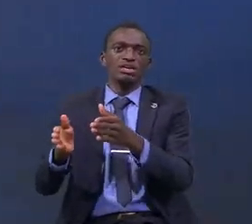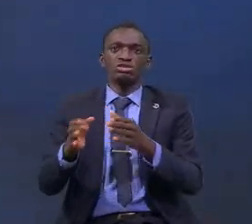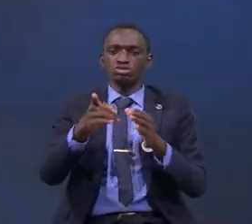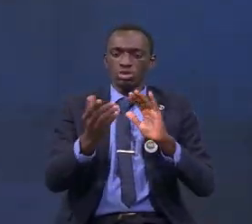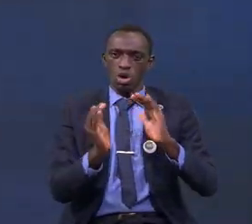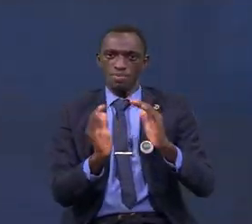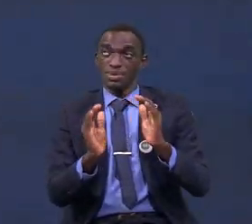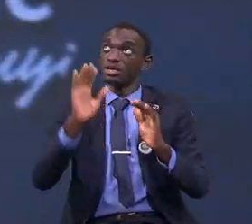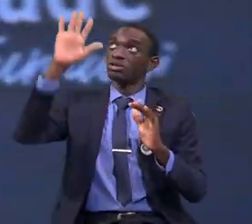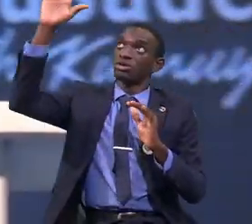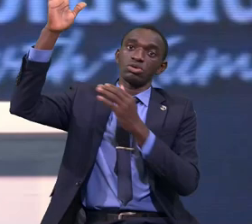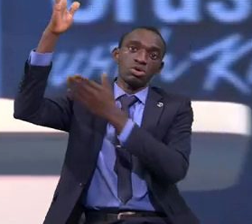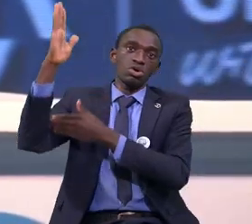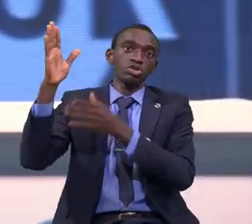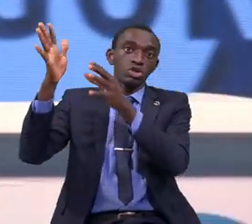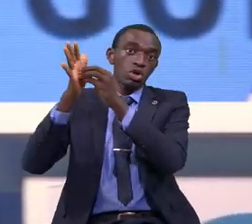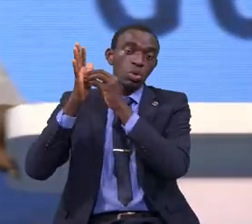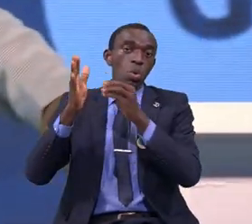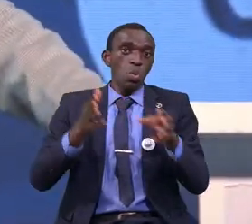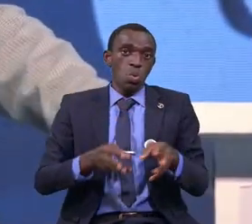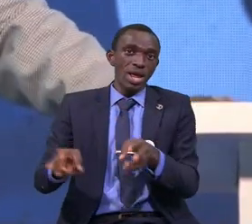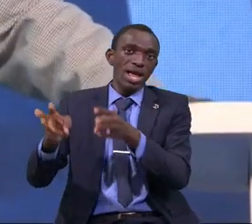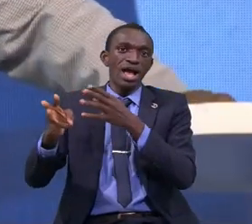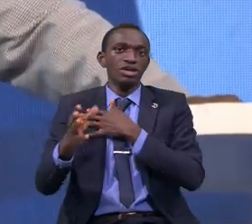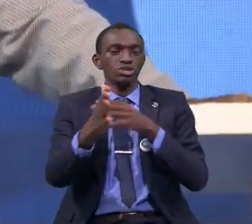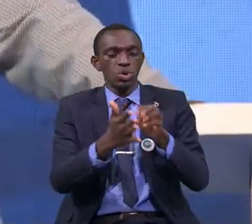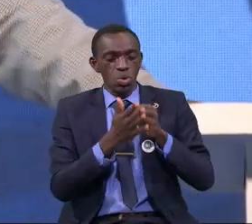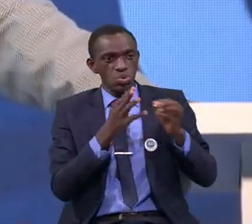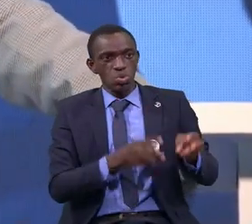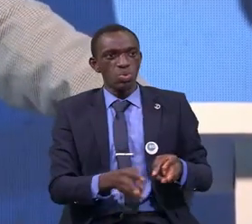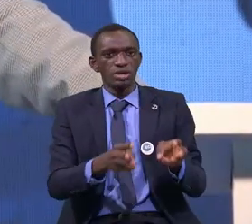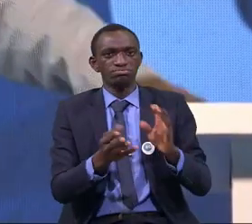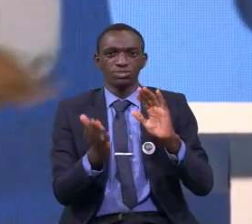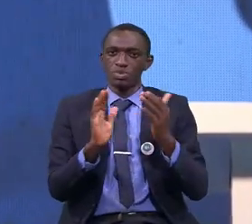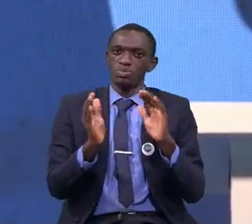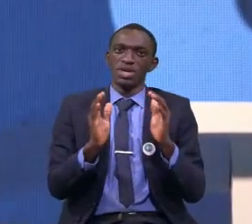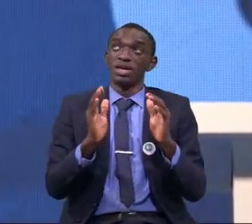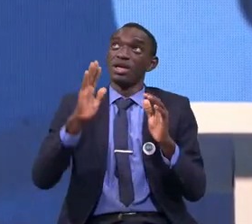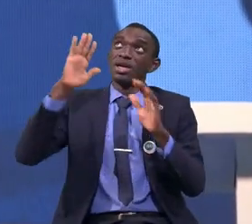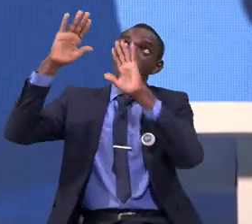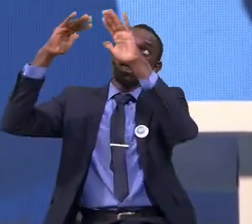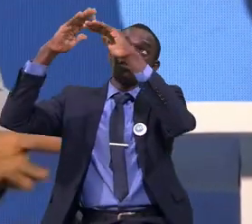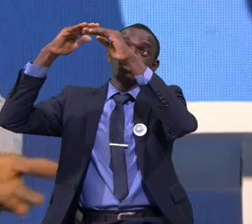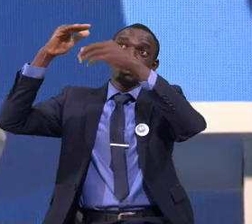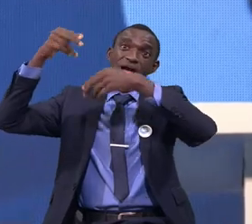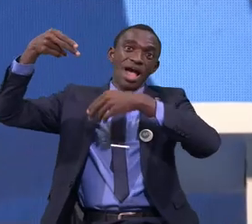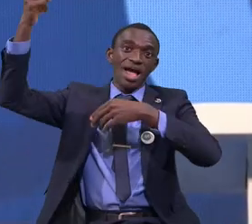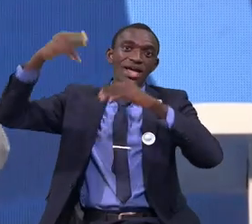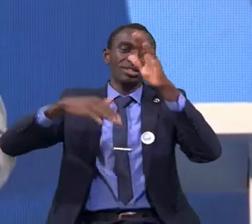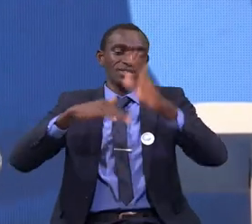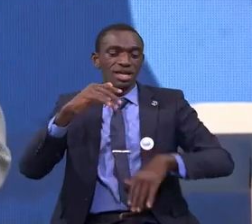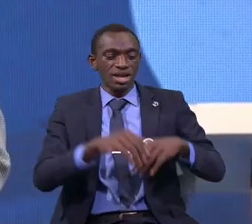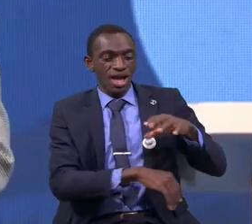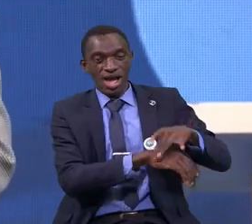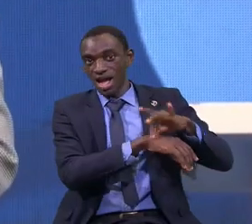God, and it says that the heavens are higher than the earth, so are my ways higher than